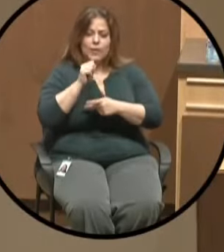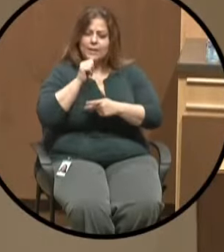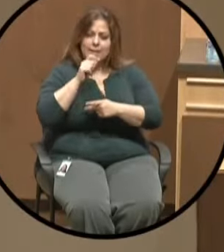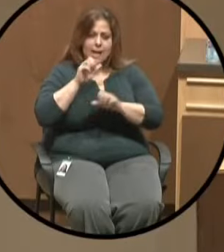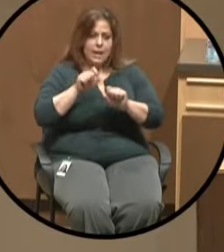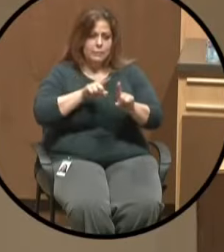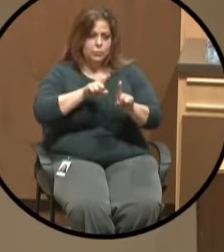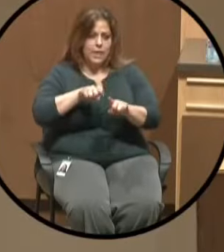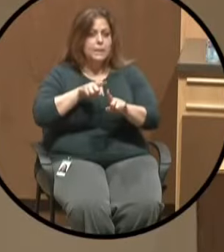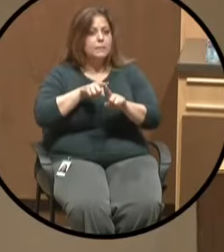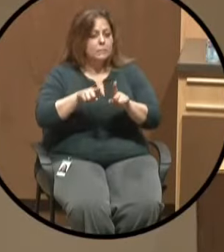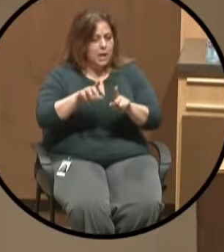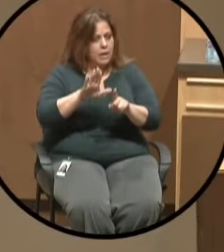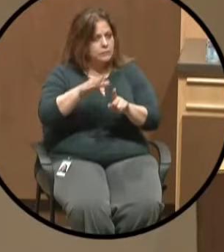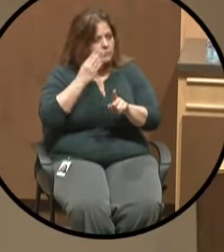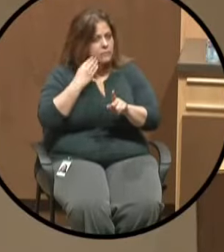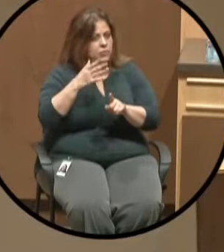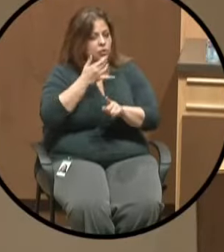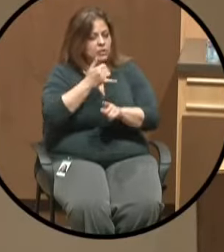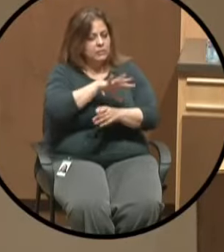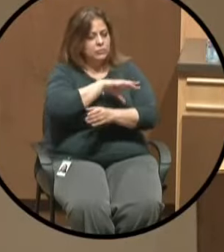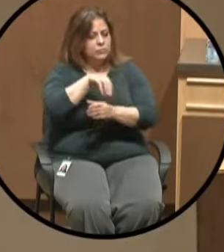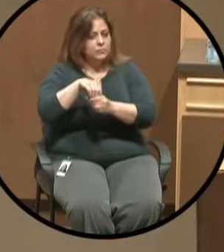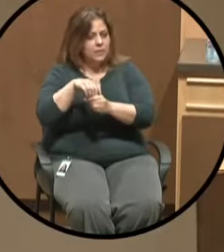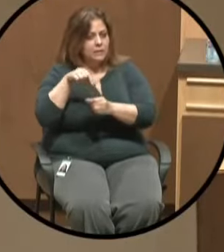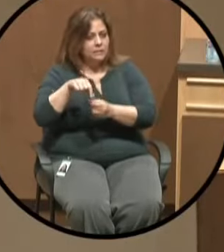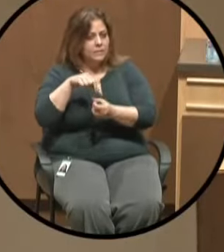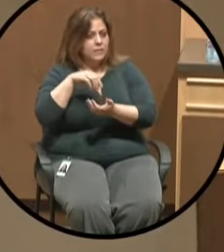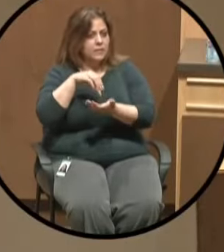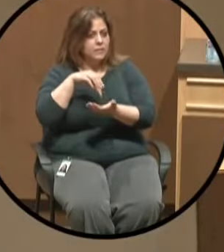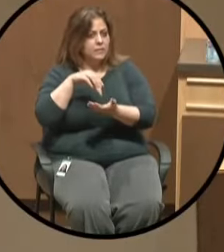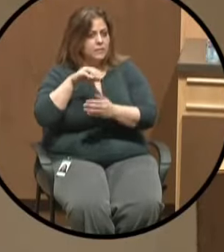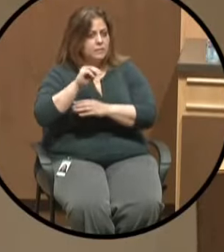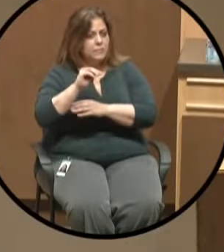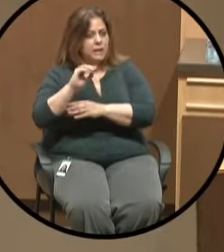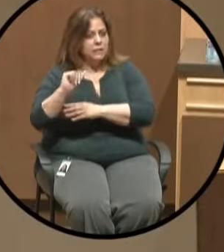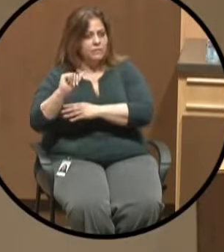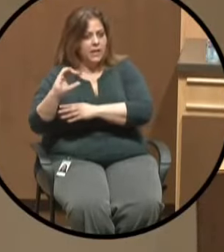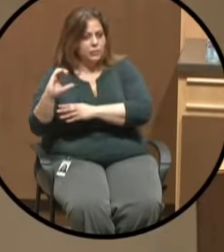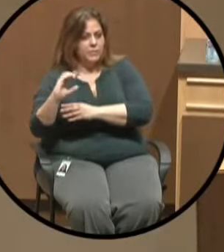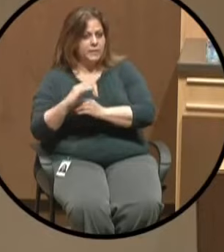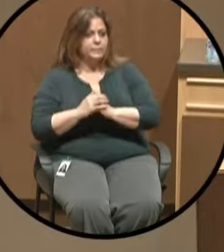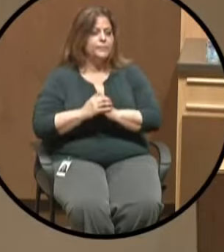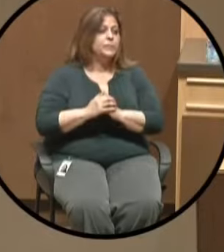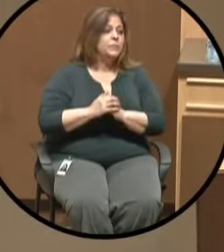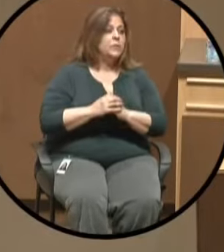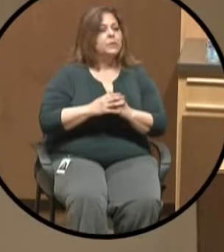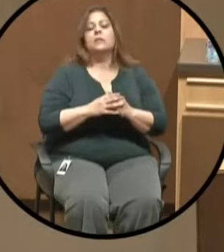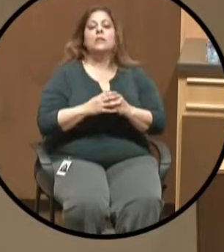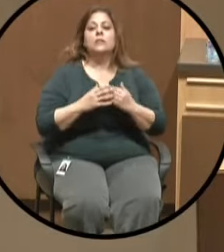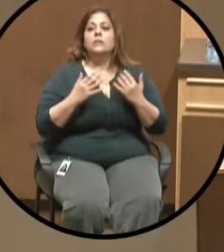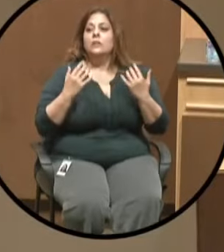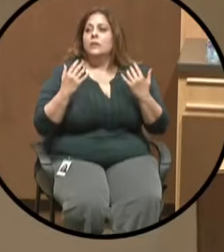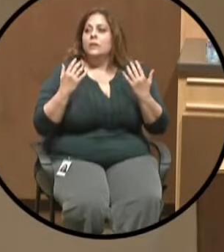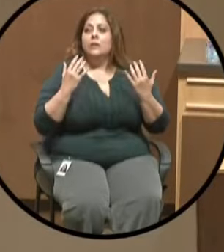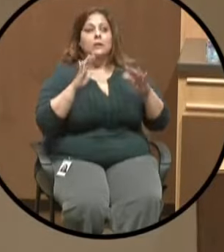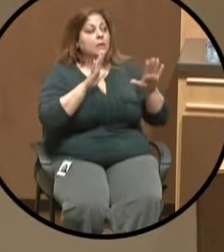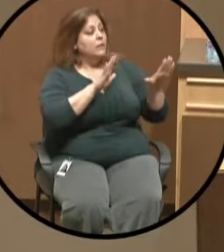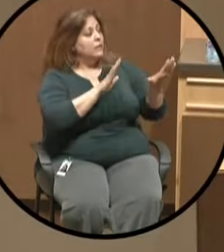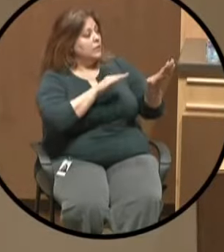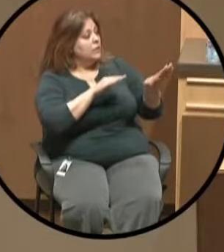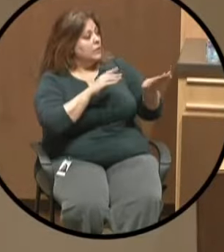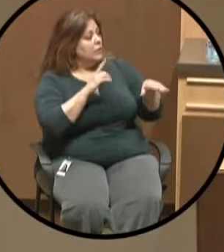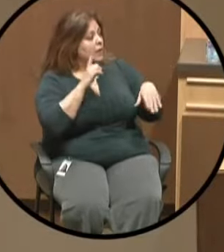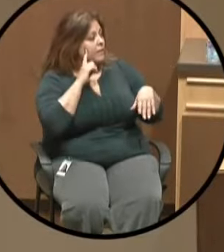do want to acknowledge she is a part of the Medical Advisory Committee. So before we Vincent, have you heard any